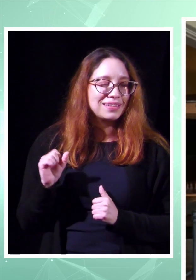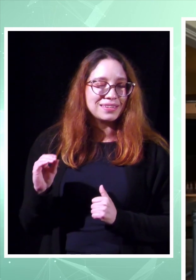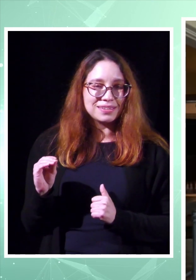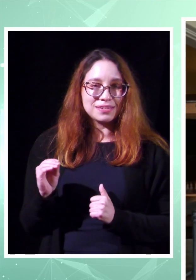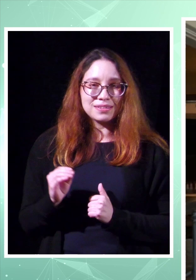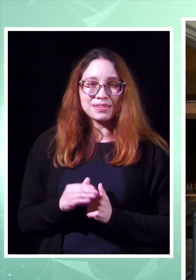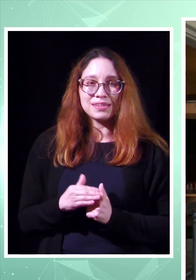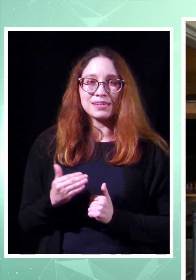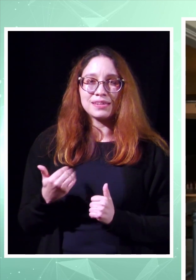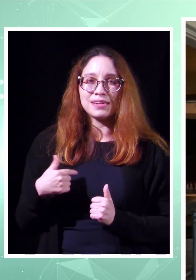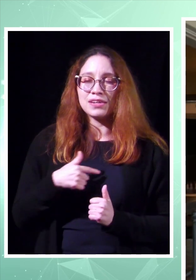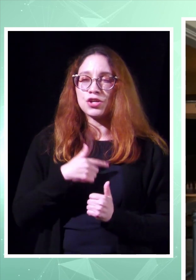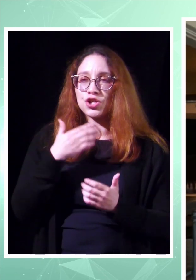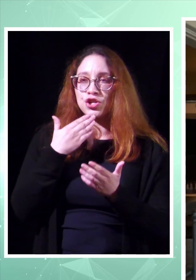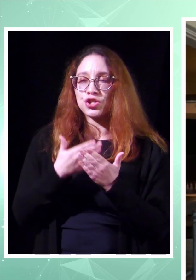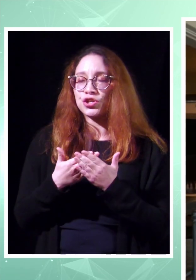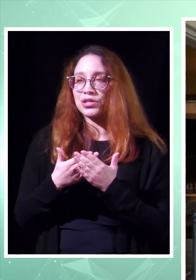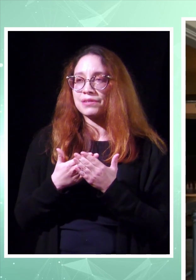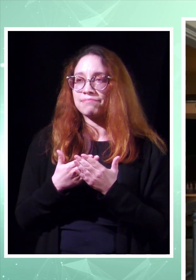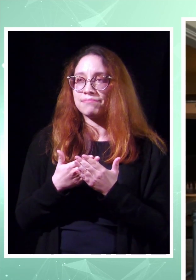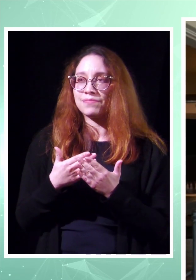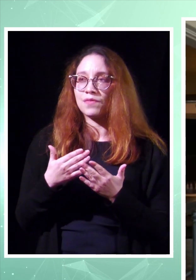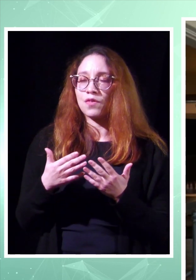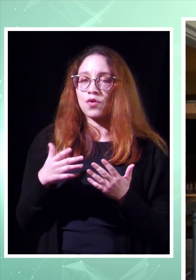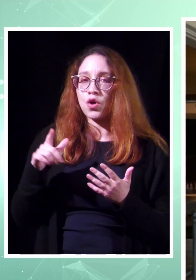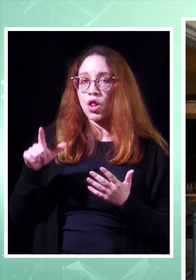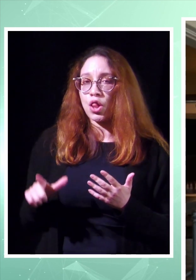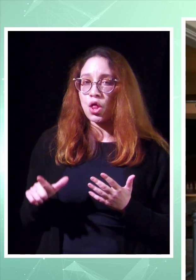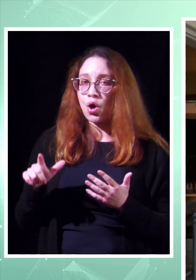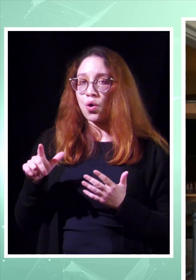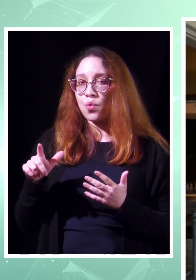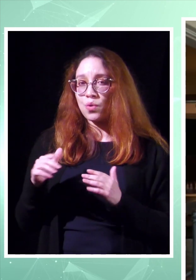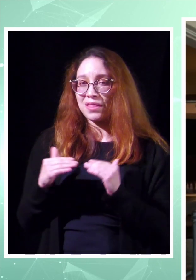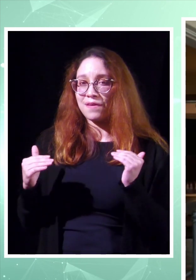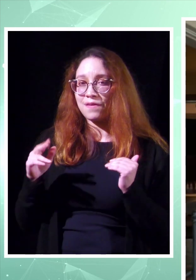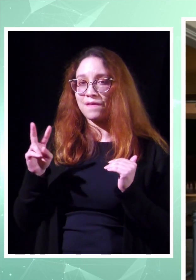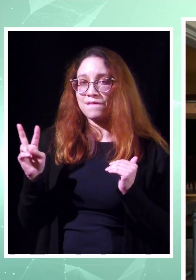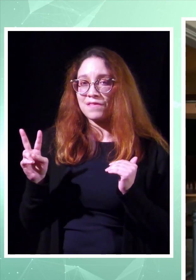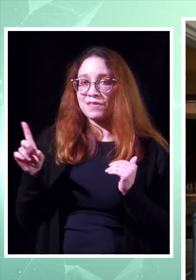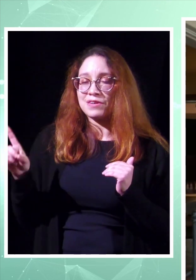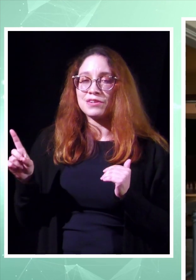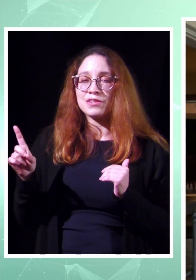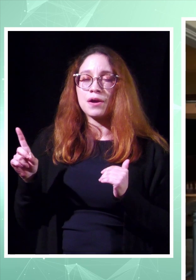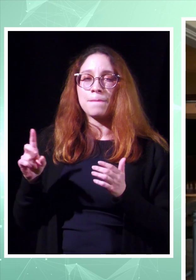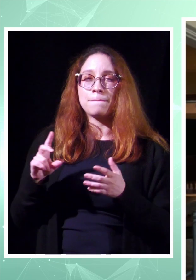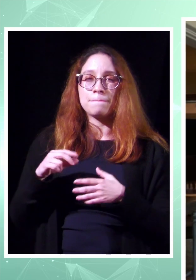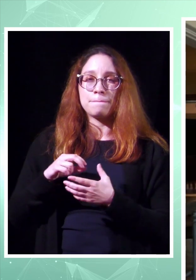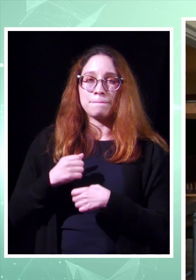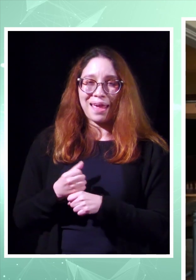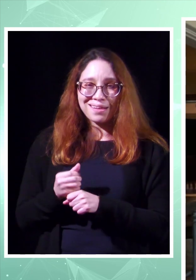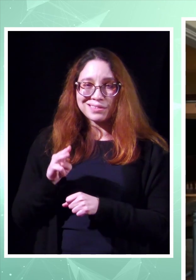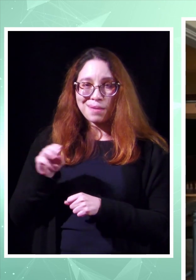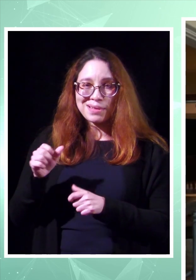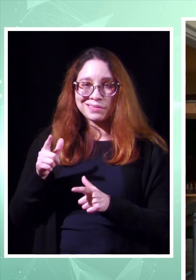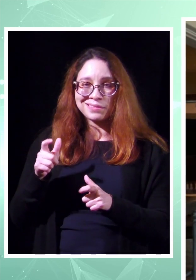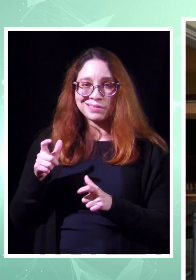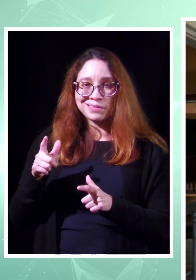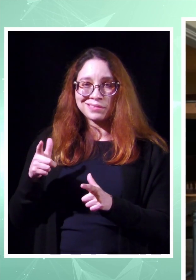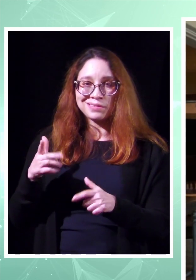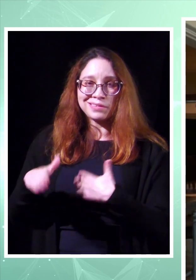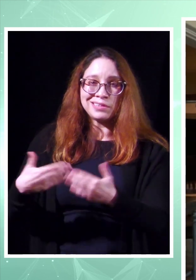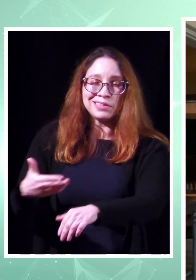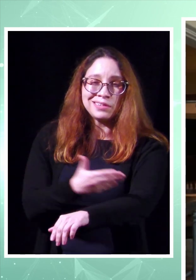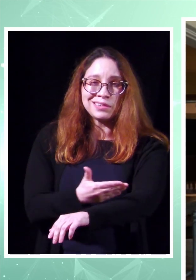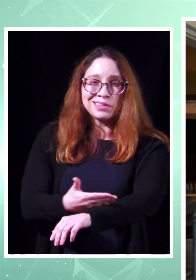So we have a good sense that low levels of vitamin D drive MS faster, and higher levels of vitamin